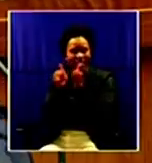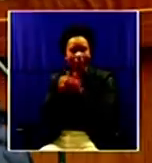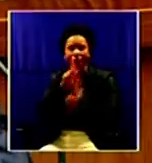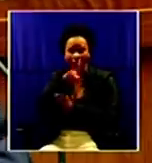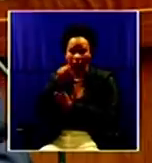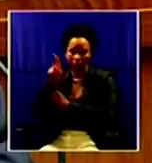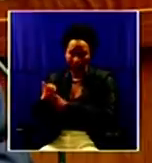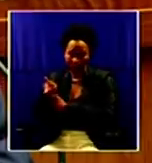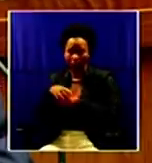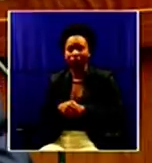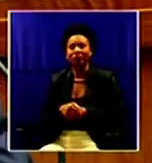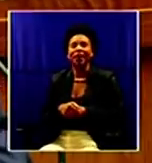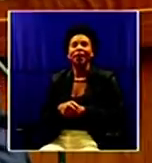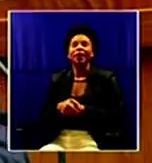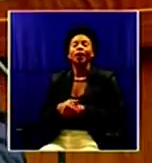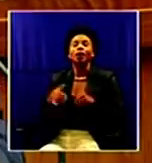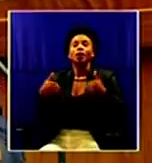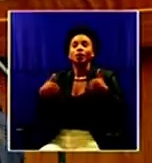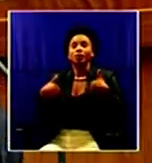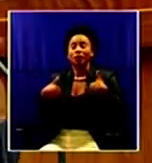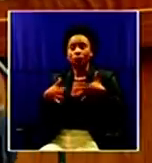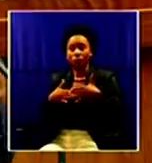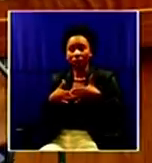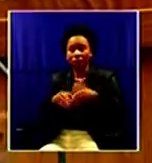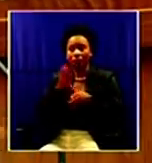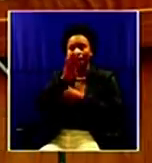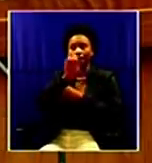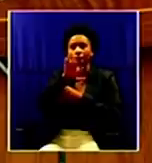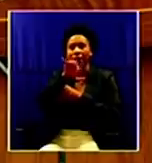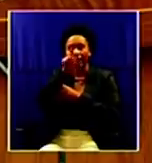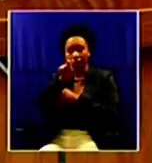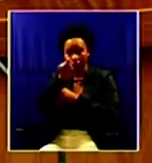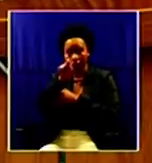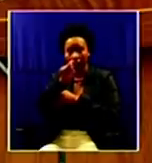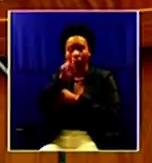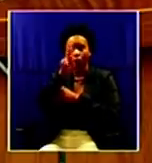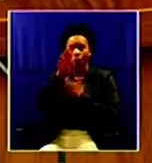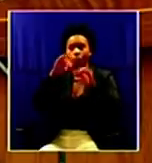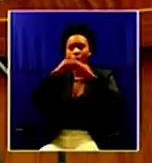Starting with Bide Bridge, which was built in 1929